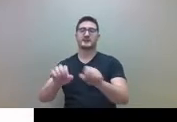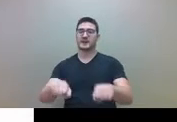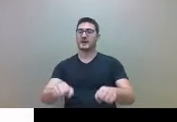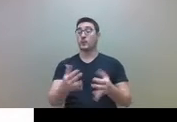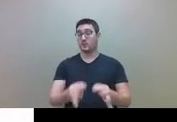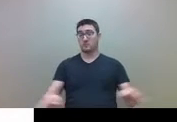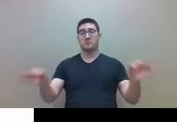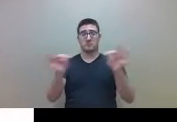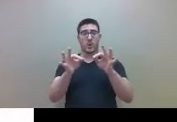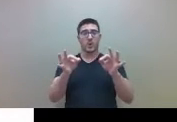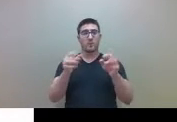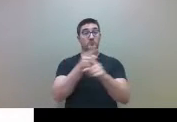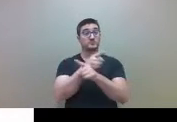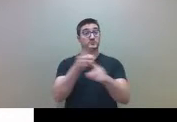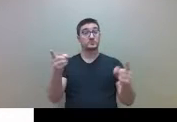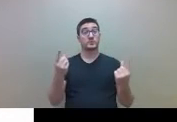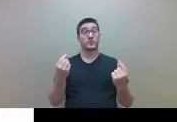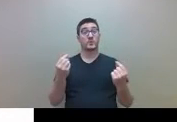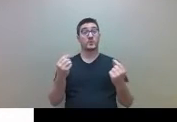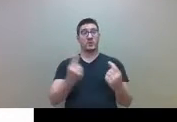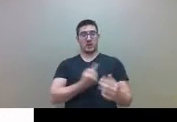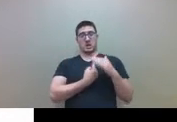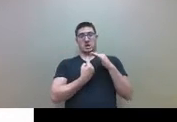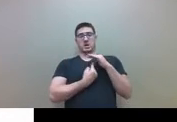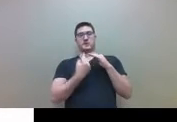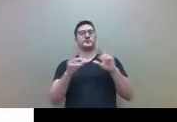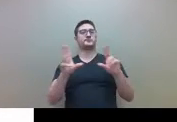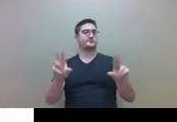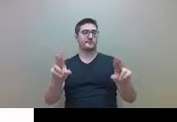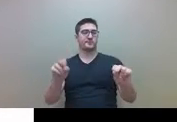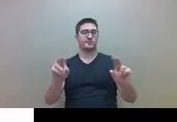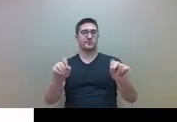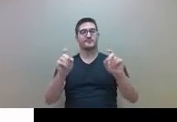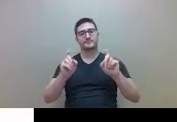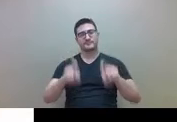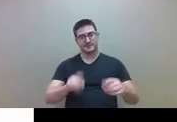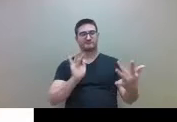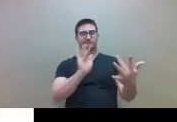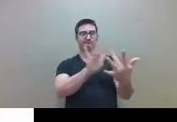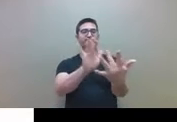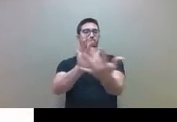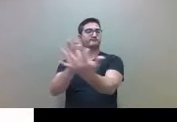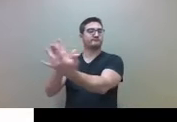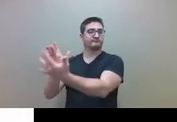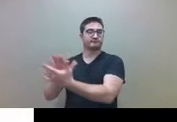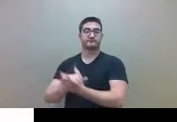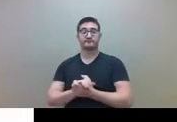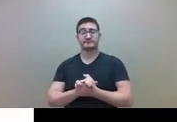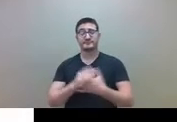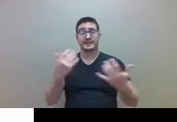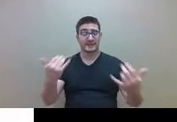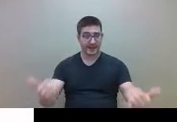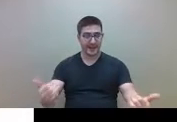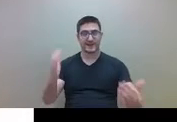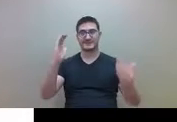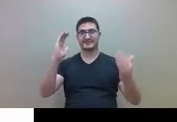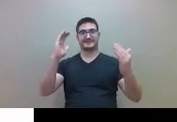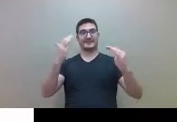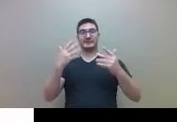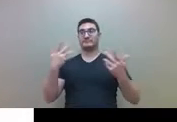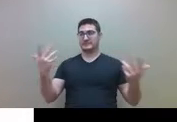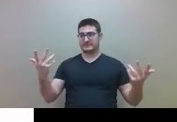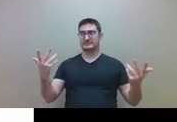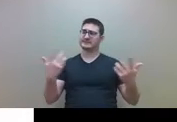stay connected so that we reduce isolation. And it still continues. We're not out of the clear yet. People are still very,